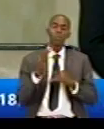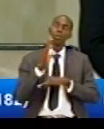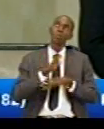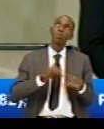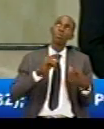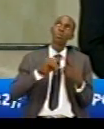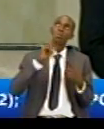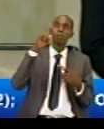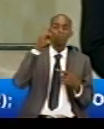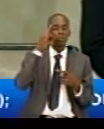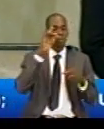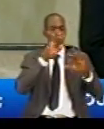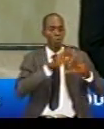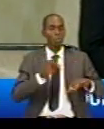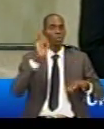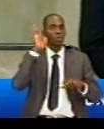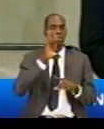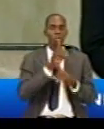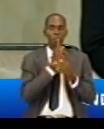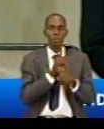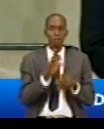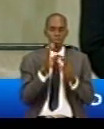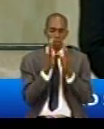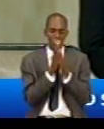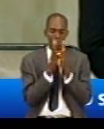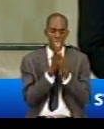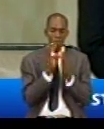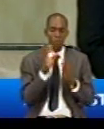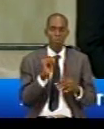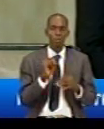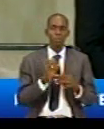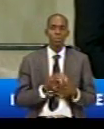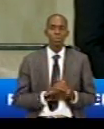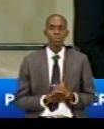morning. He will answer your prayers.